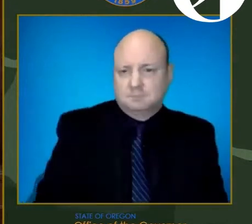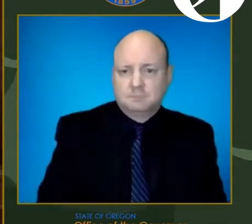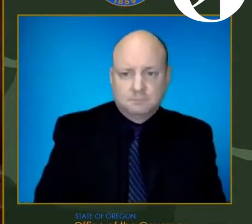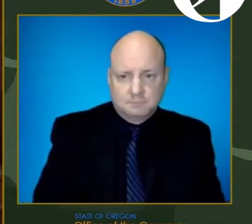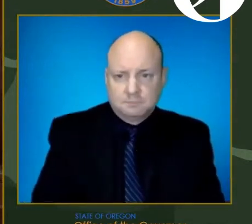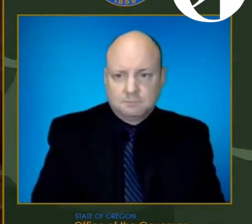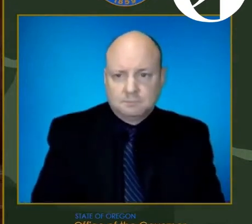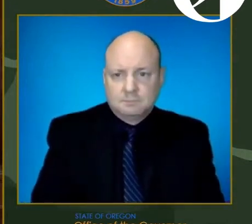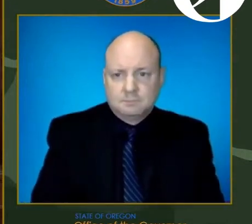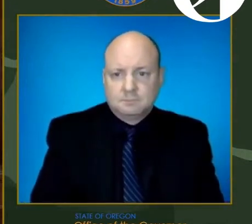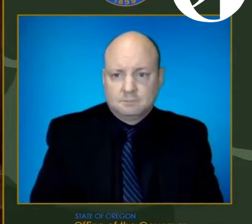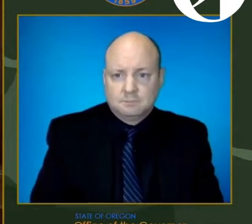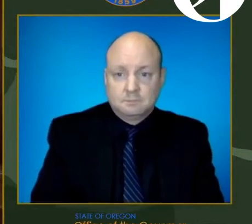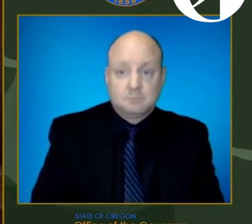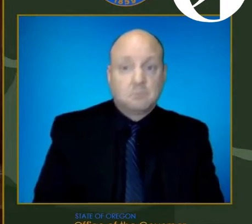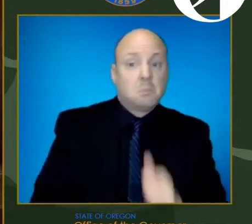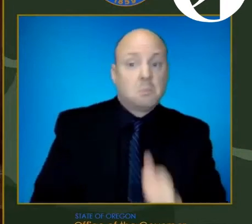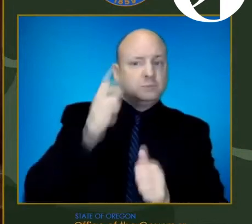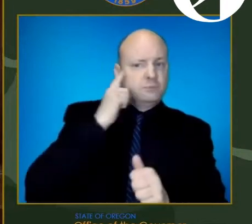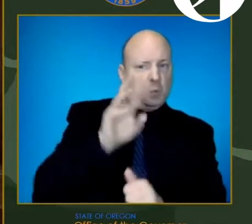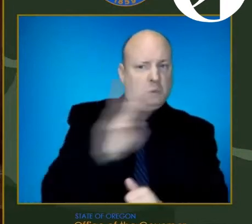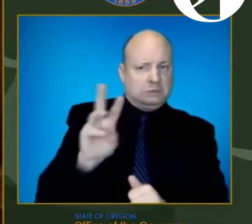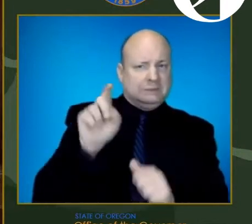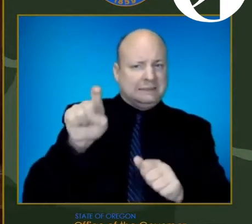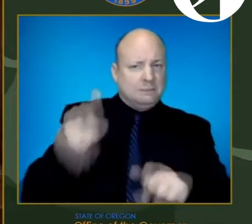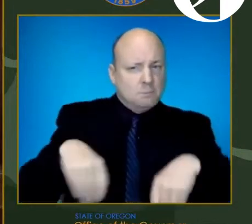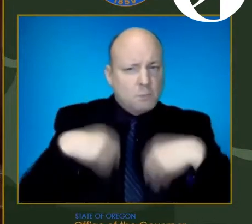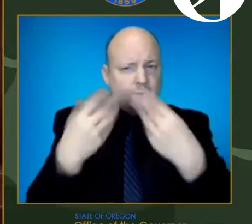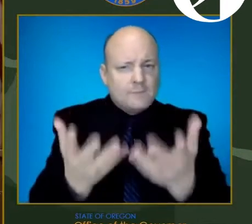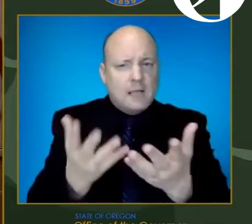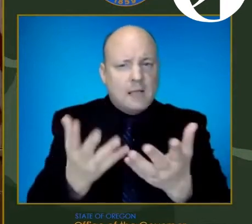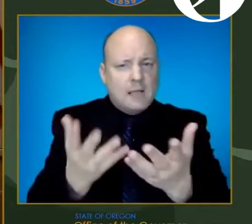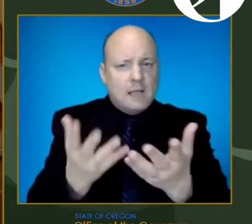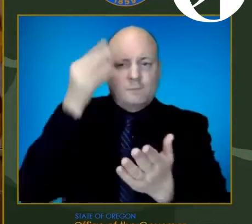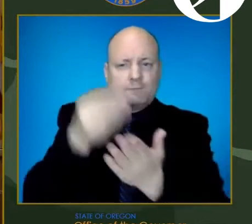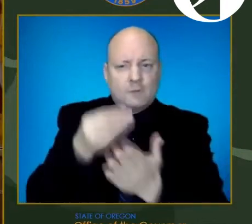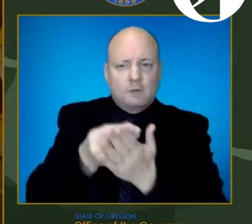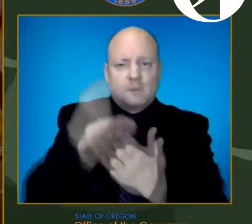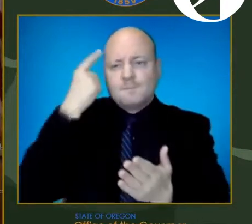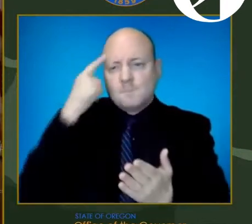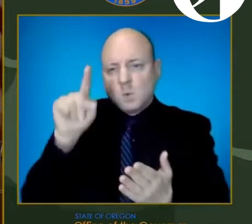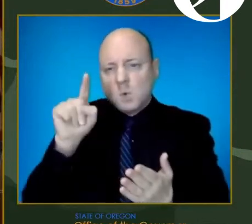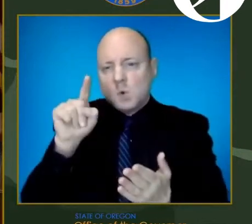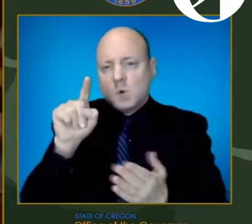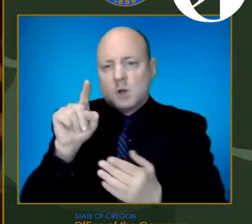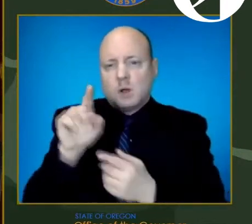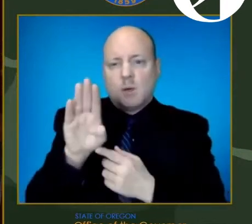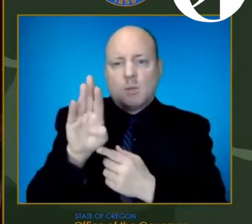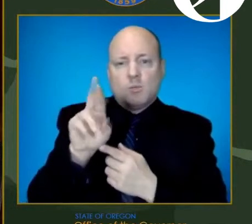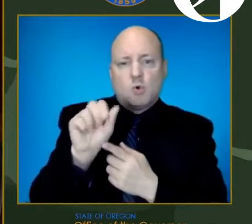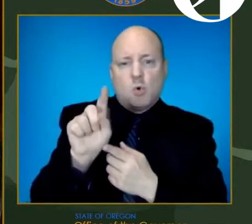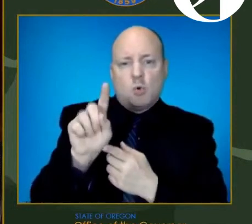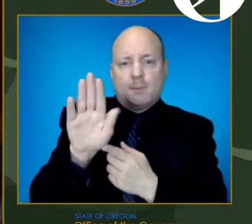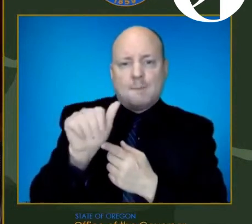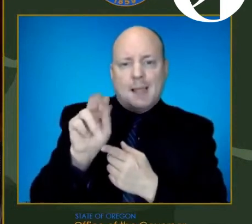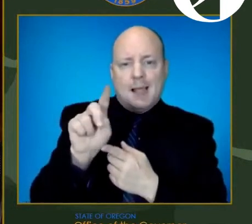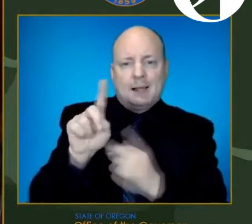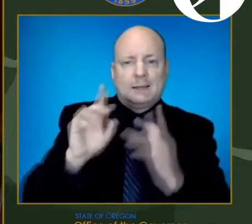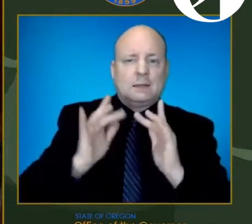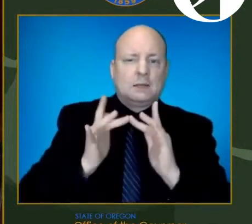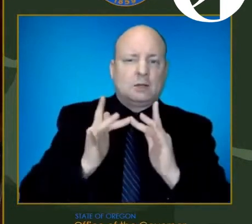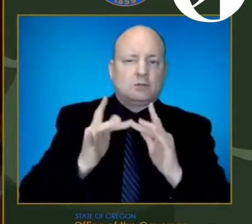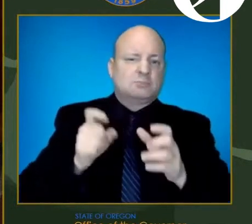by providing federal funding for broadband expansion. This year, the West was also